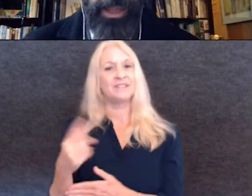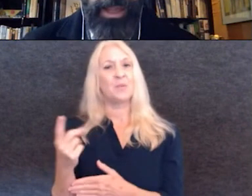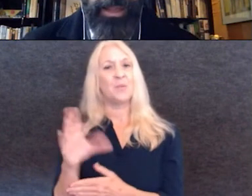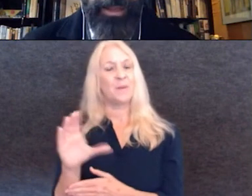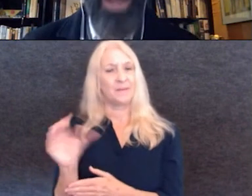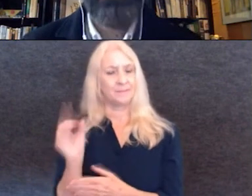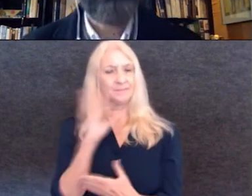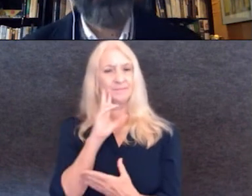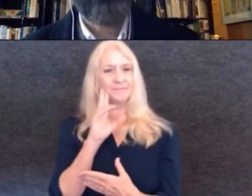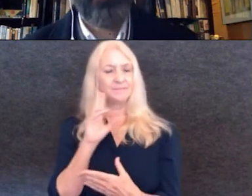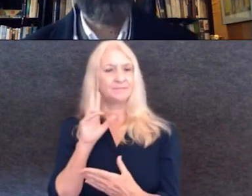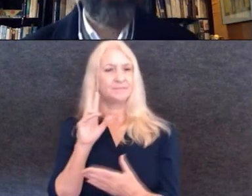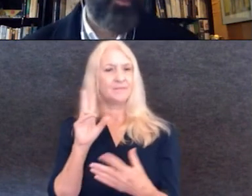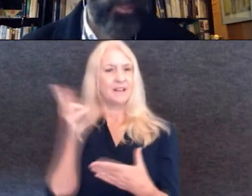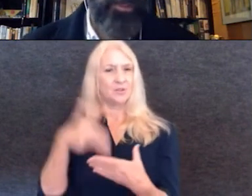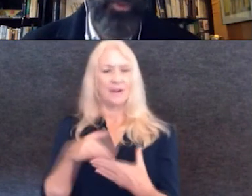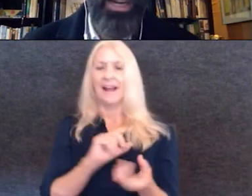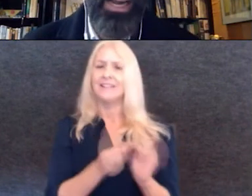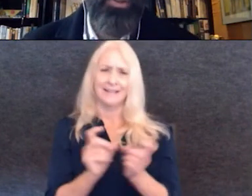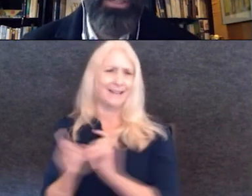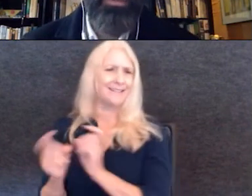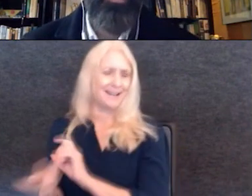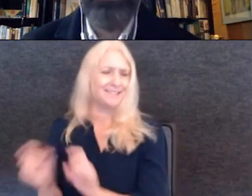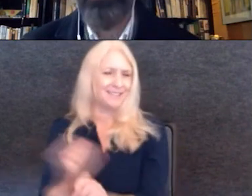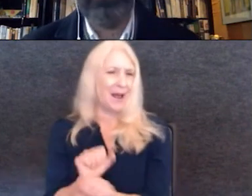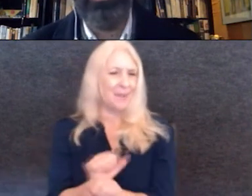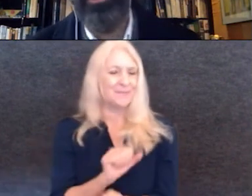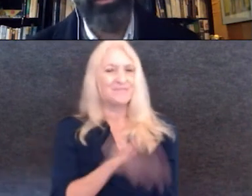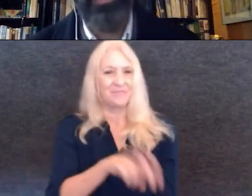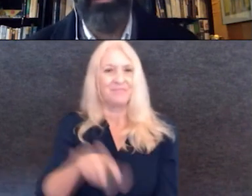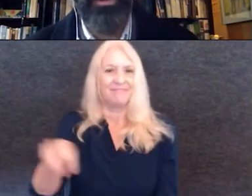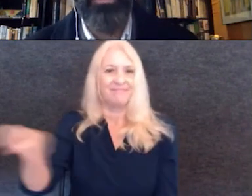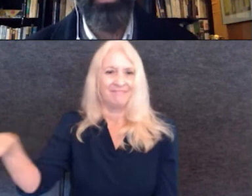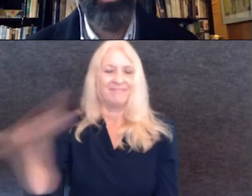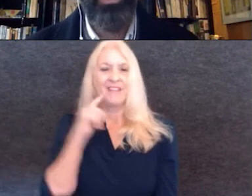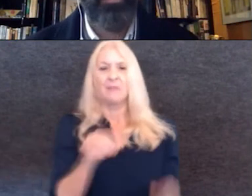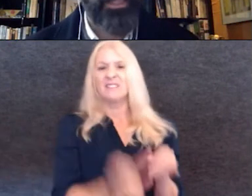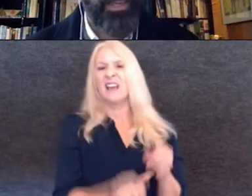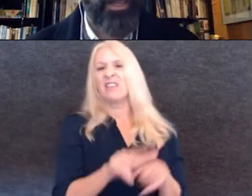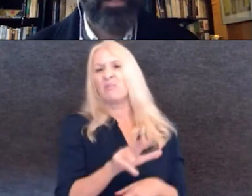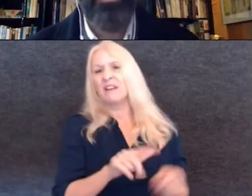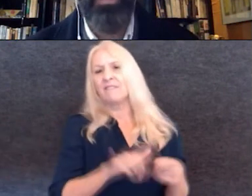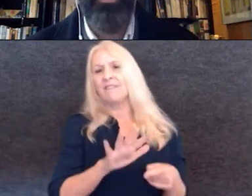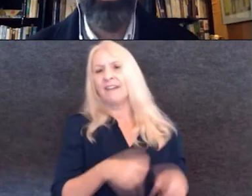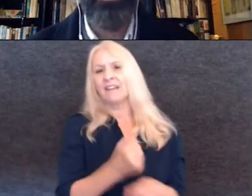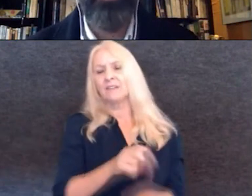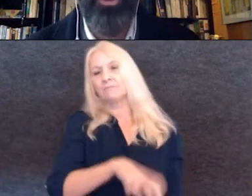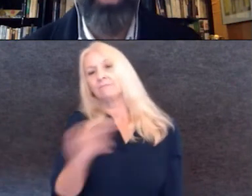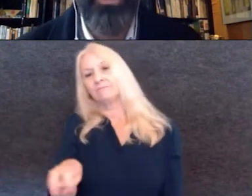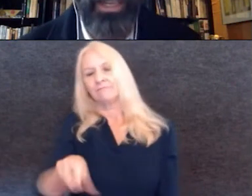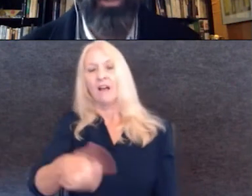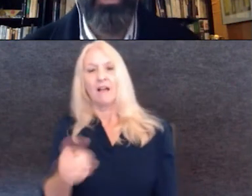arrived. I changed jobs frequently, right? I actually was in jobs around 3 to 5 years. So when, by the time I got to Gensler, on